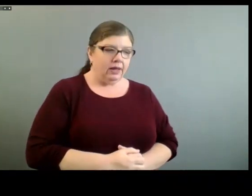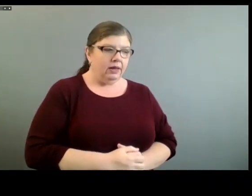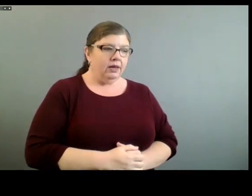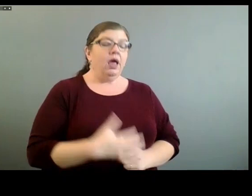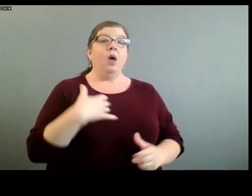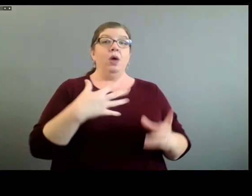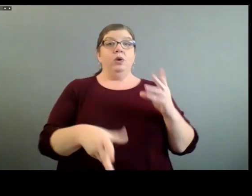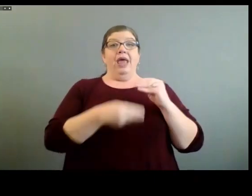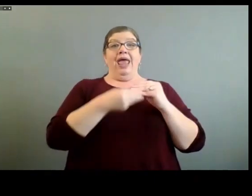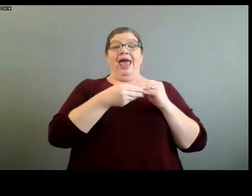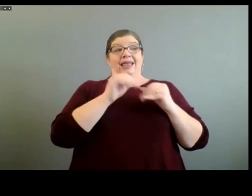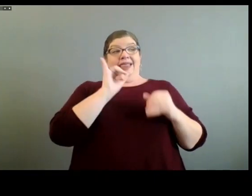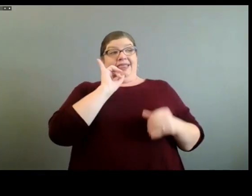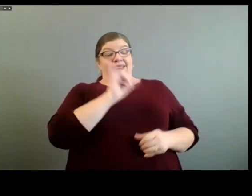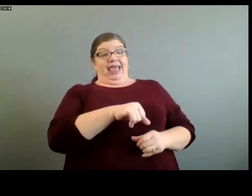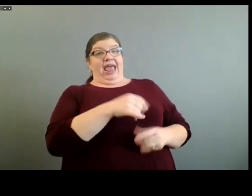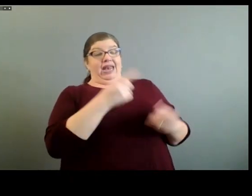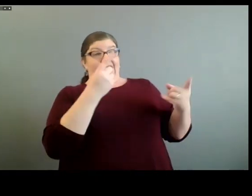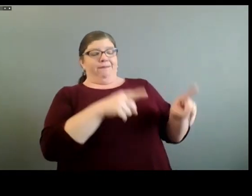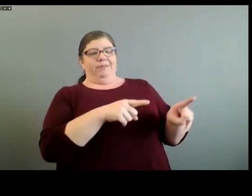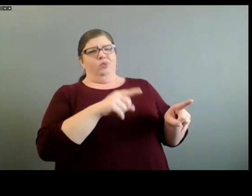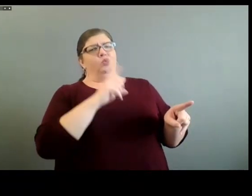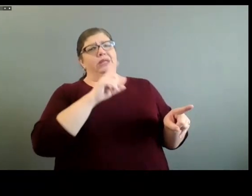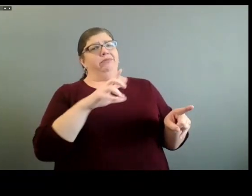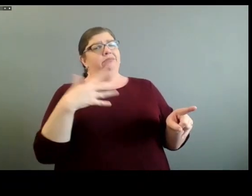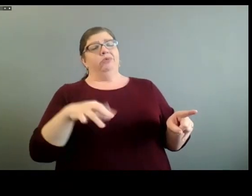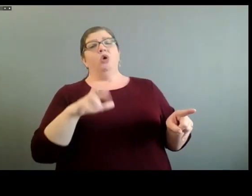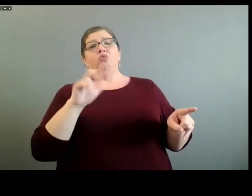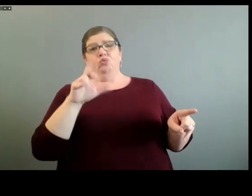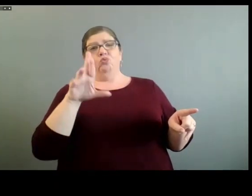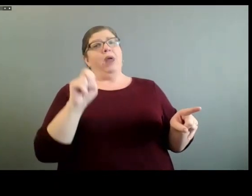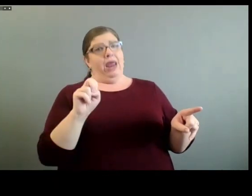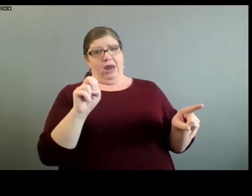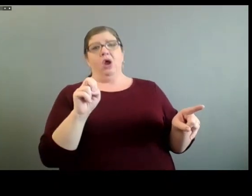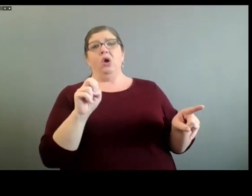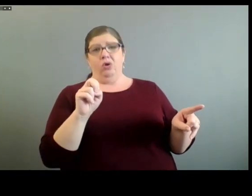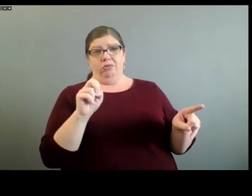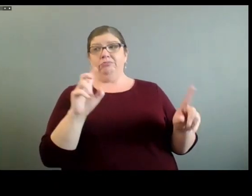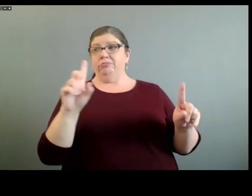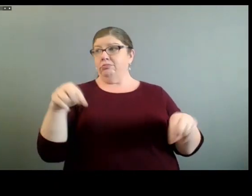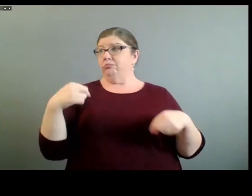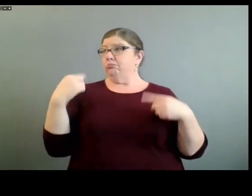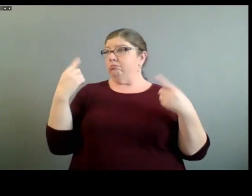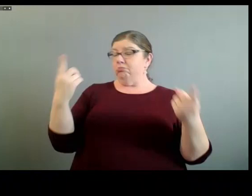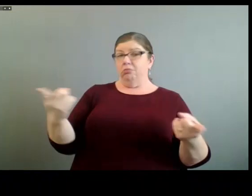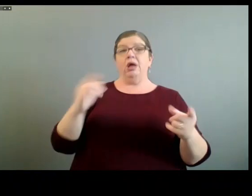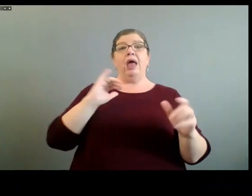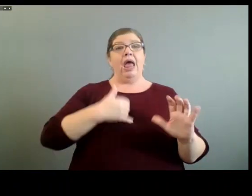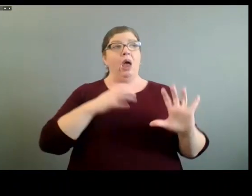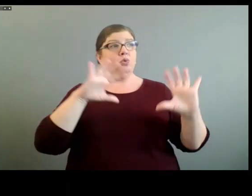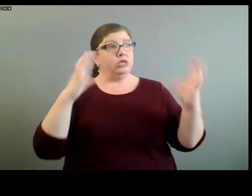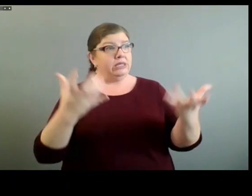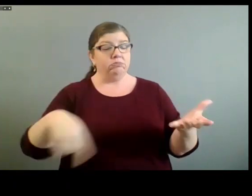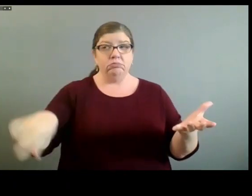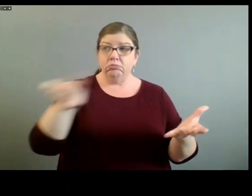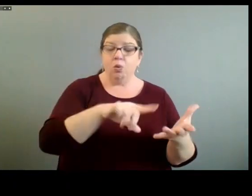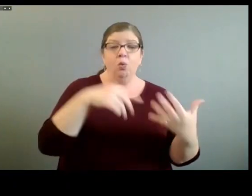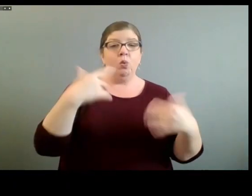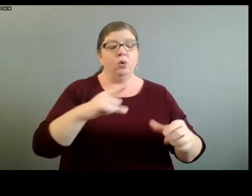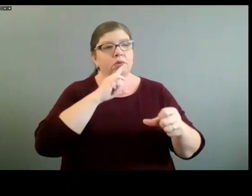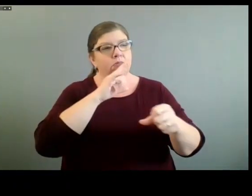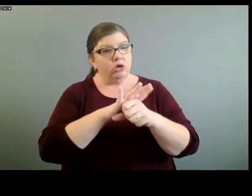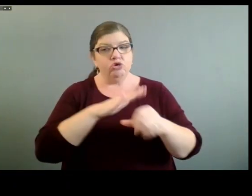case does appear to be a rarity. Since the beginning, our team has been so very committed to